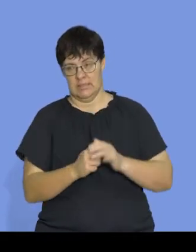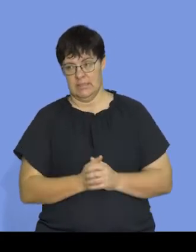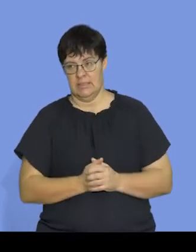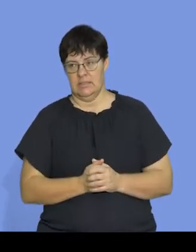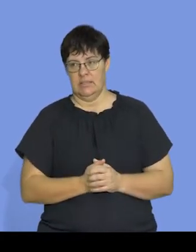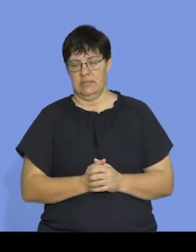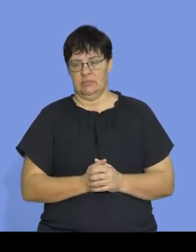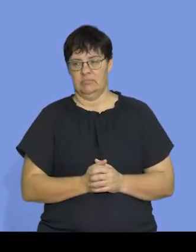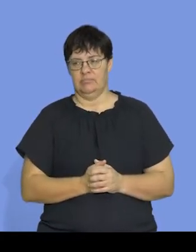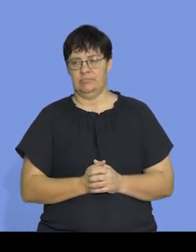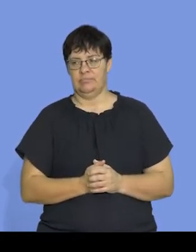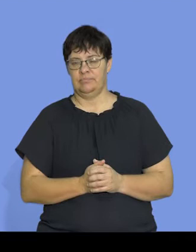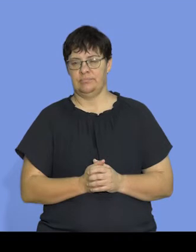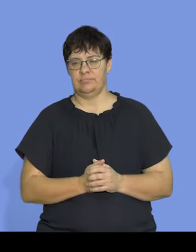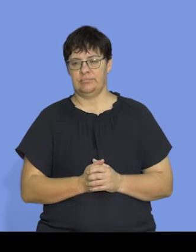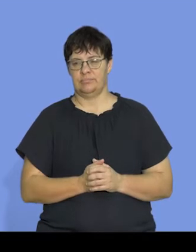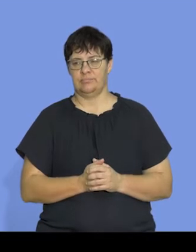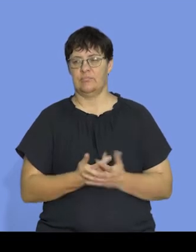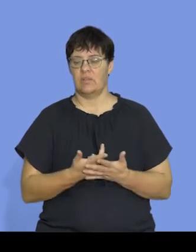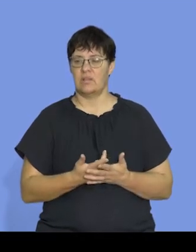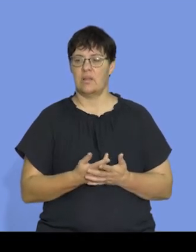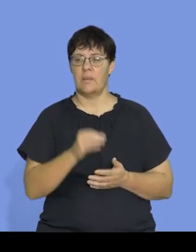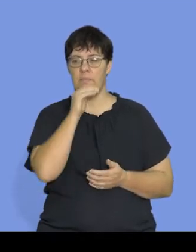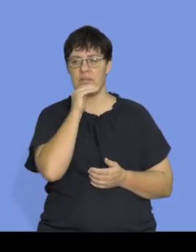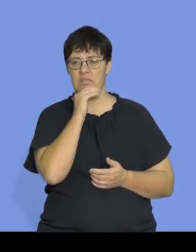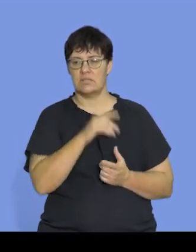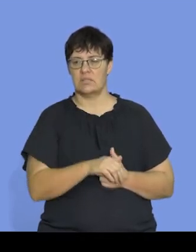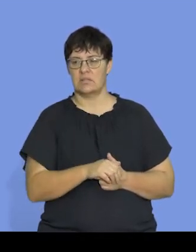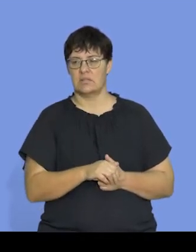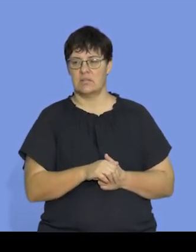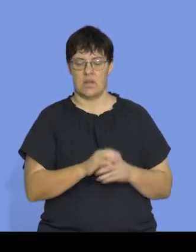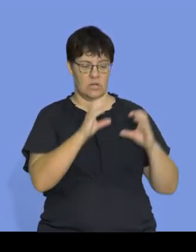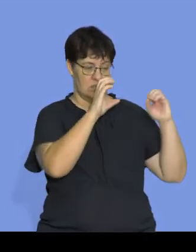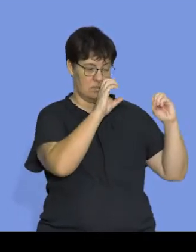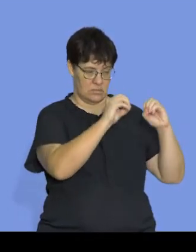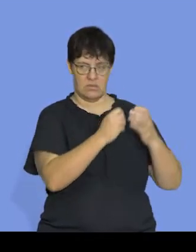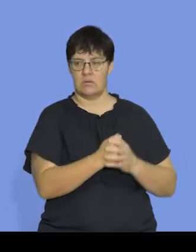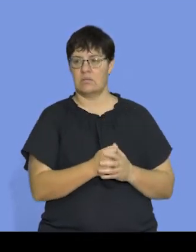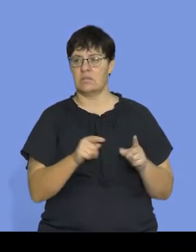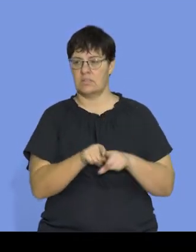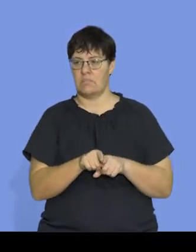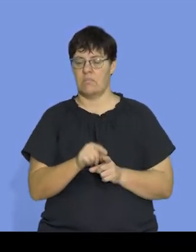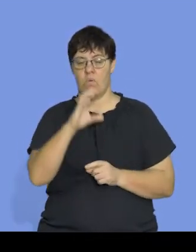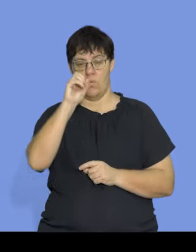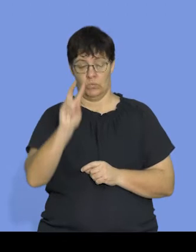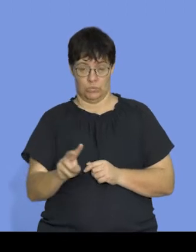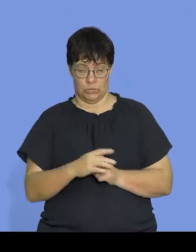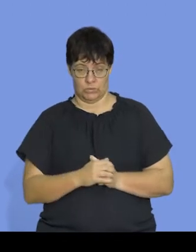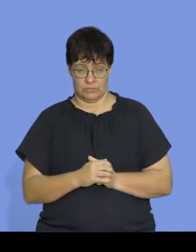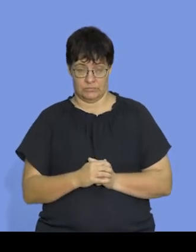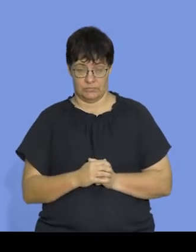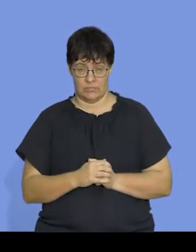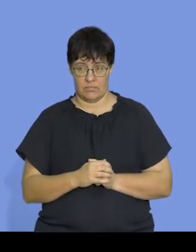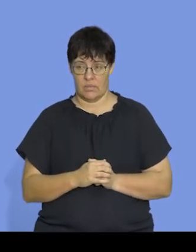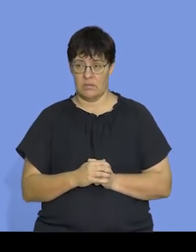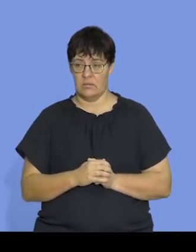I've used models there, so this is the same as that, okay? And then this is O2, okay? So you can either move in